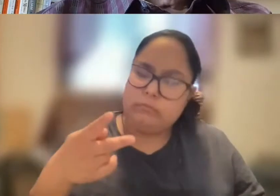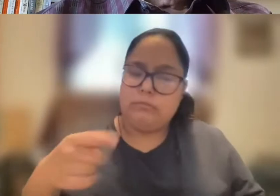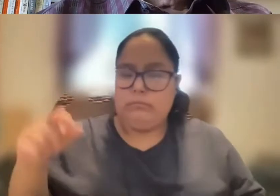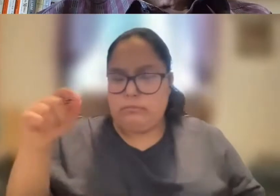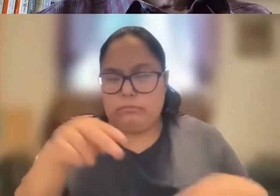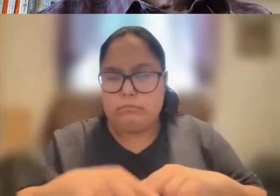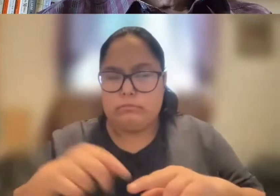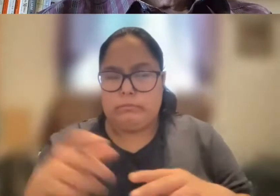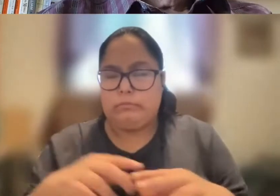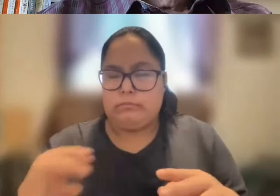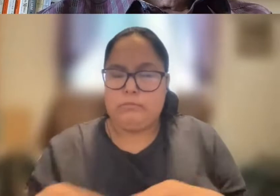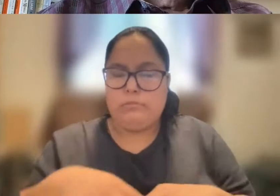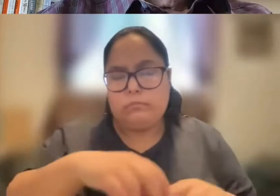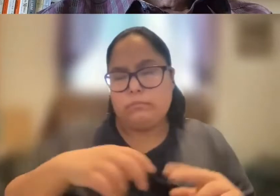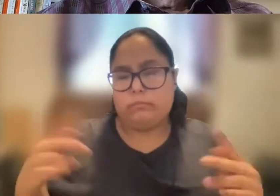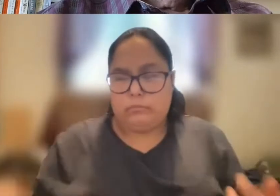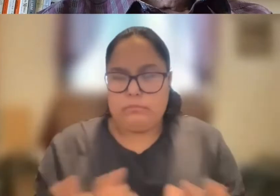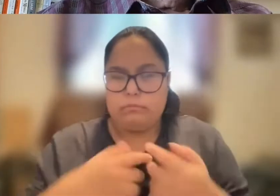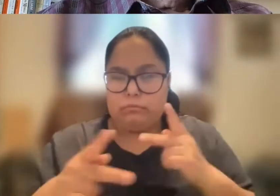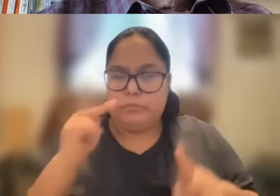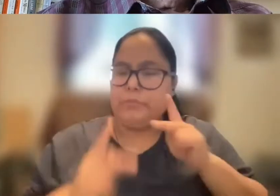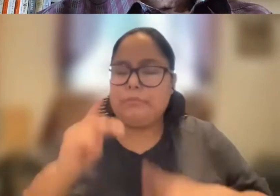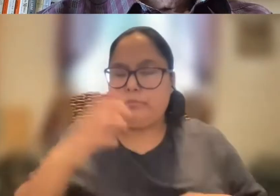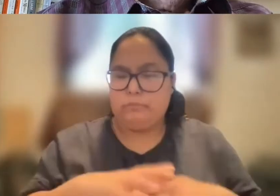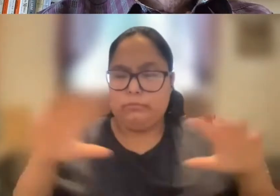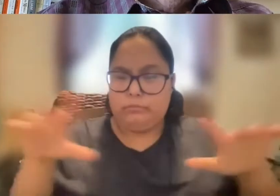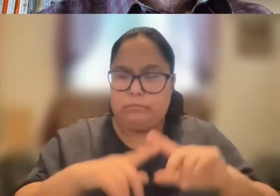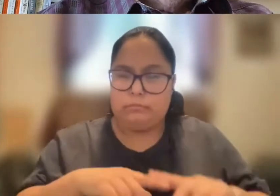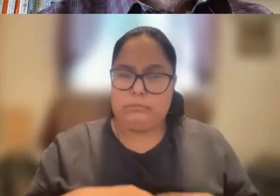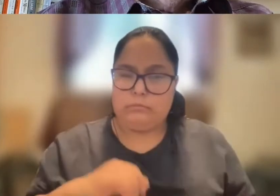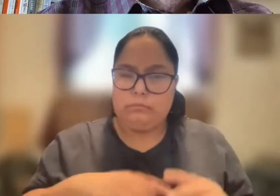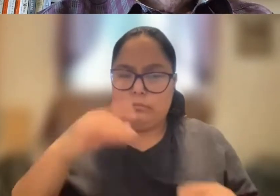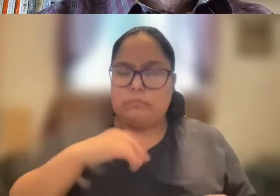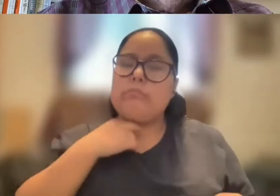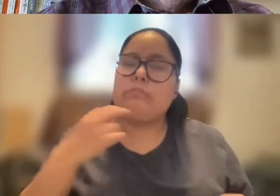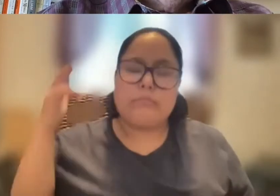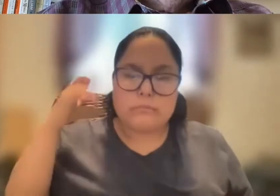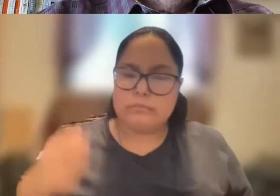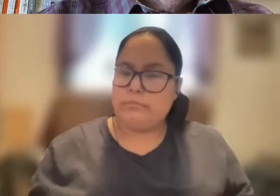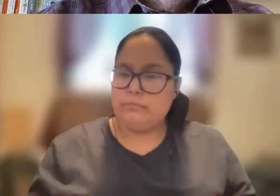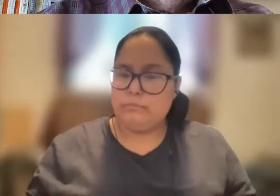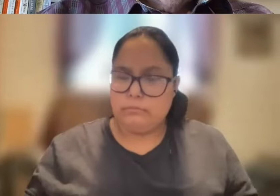a table with all of the advisory groups that will have an opportunity to have our voice heard.